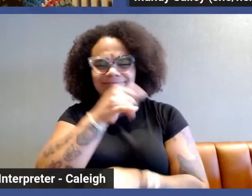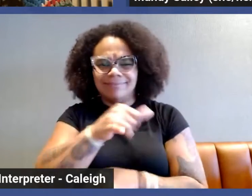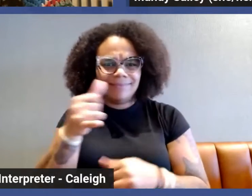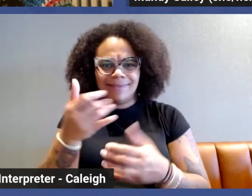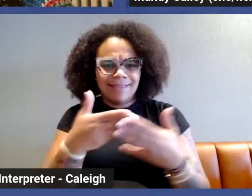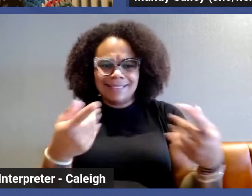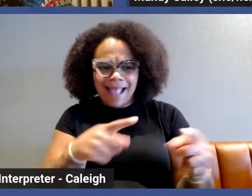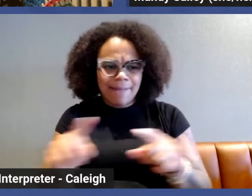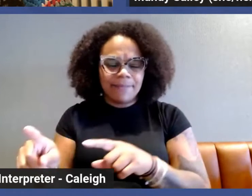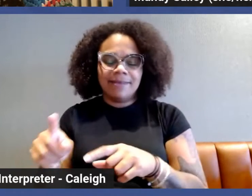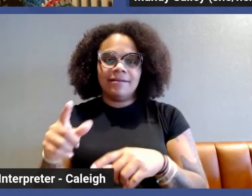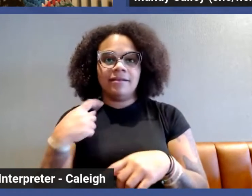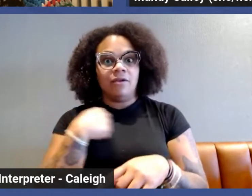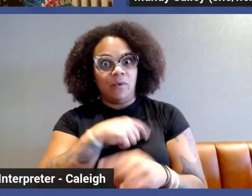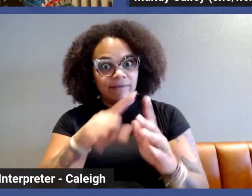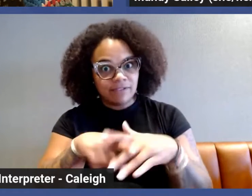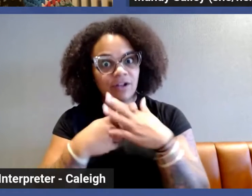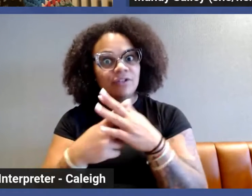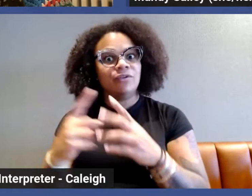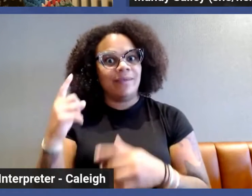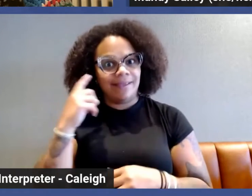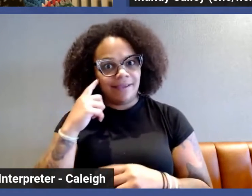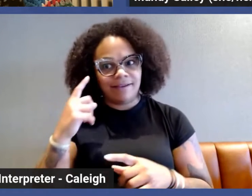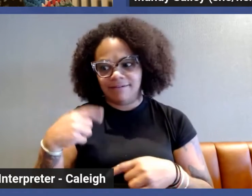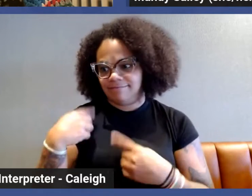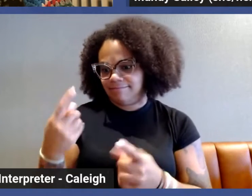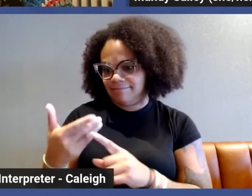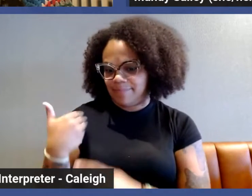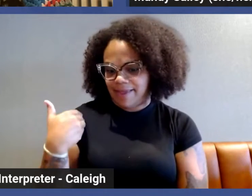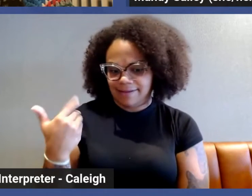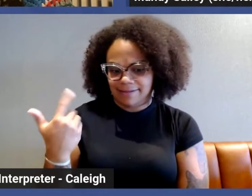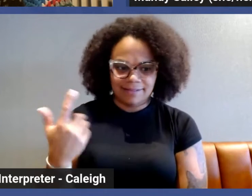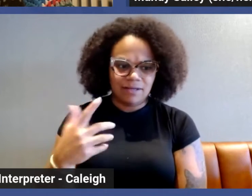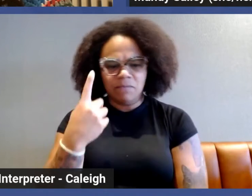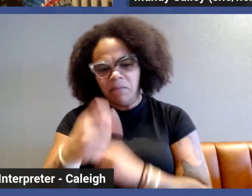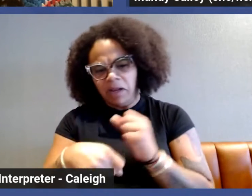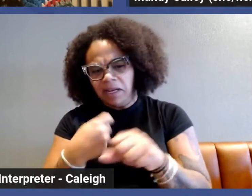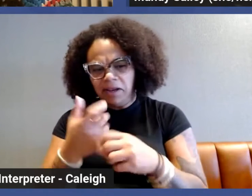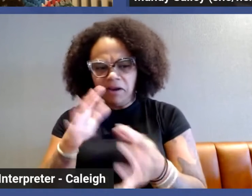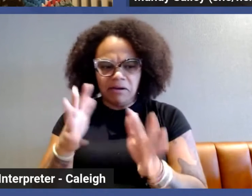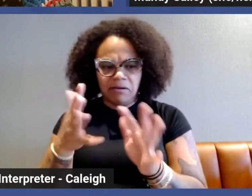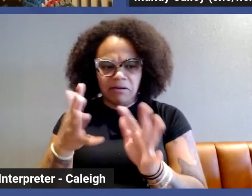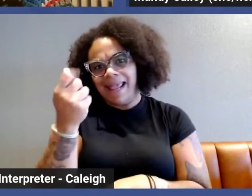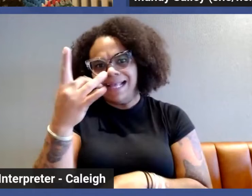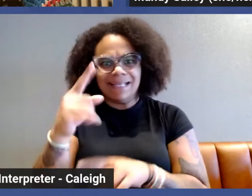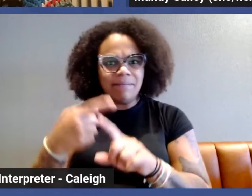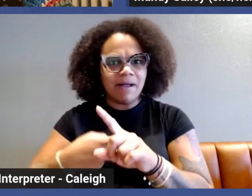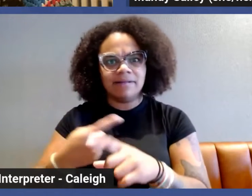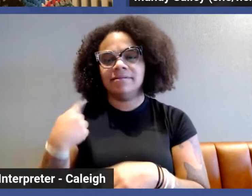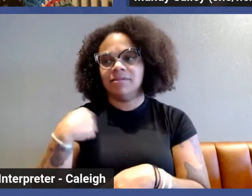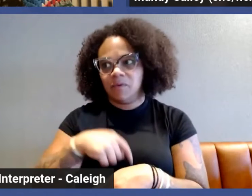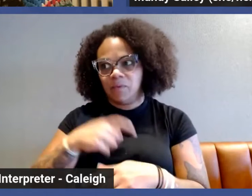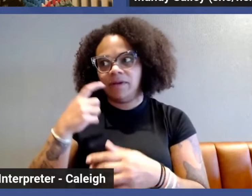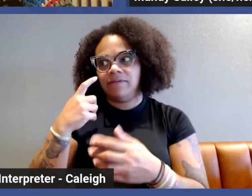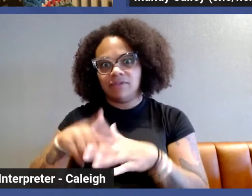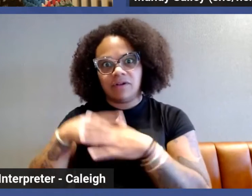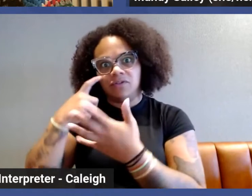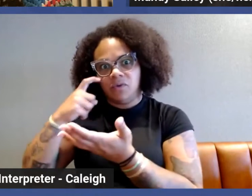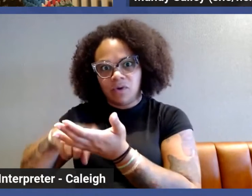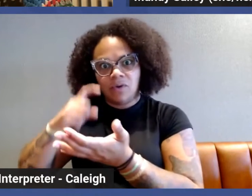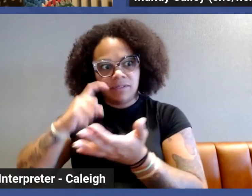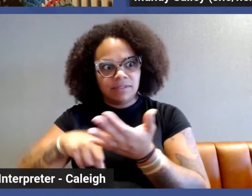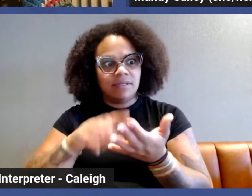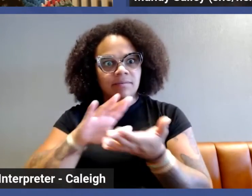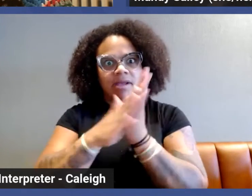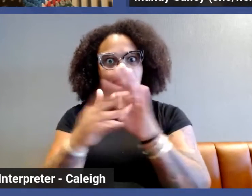happening. And we've started to hear over the past, I'll say, like, year to 18 months, mhm, it's becoming increasingly a problem for sex